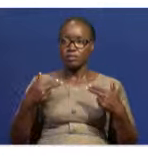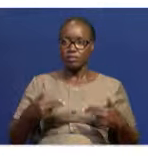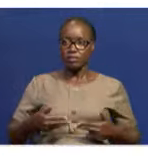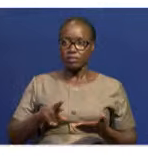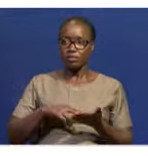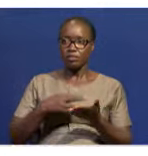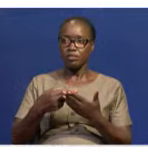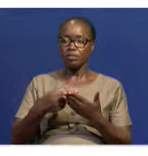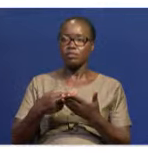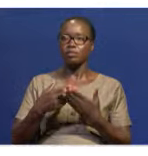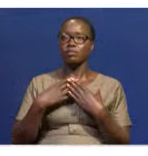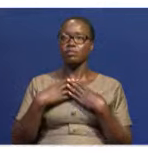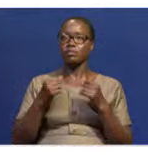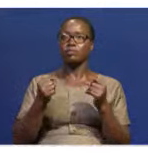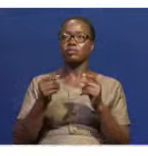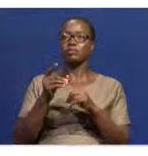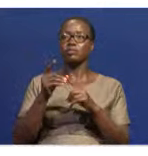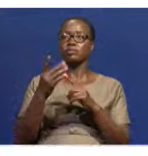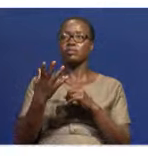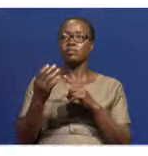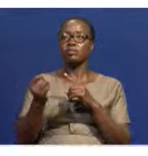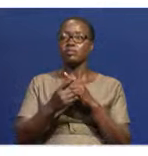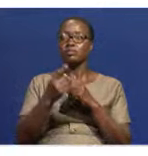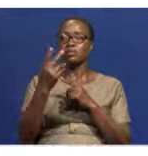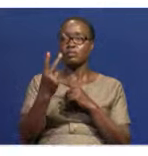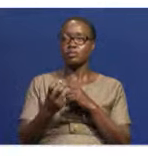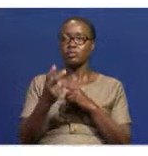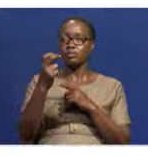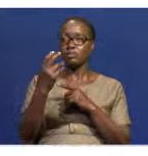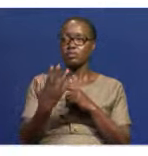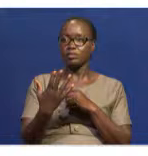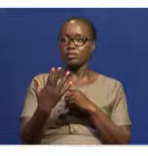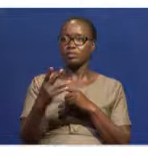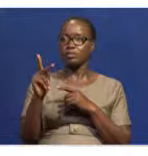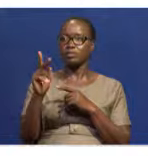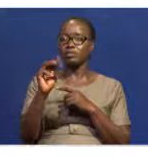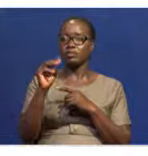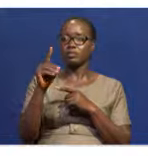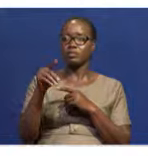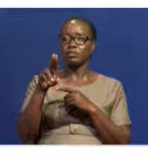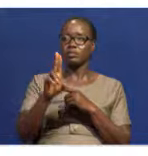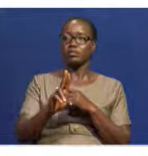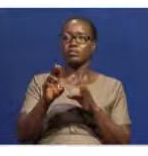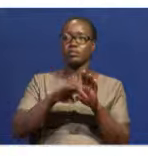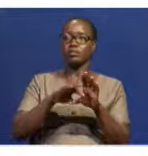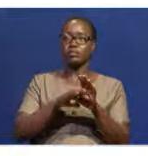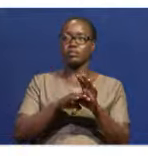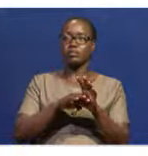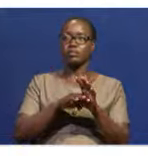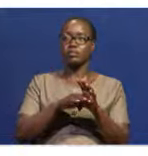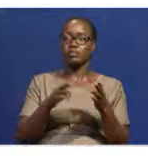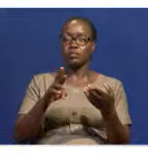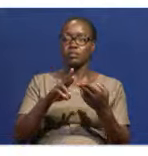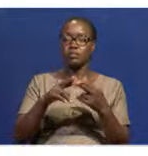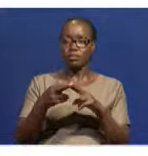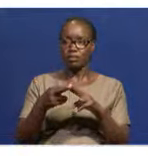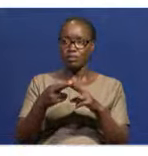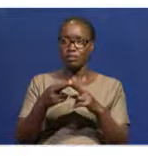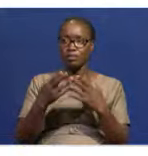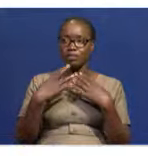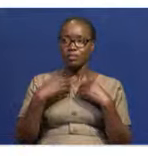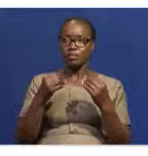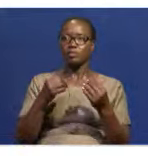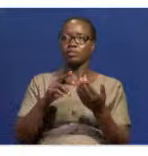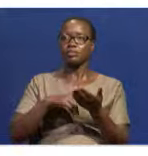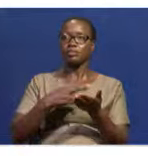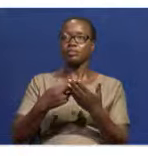Resources for Health on July 5, 2024, which includes KMPDU members to address issues related to the Human